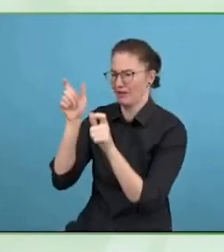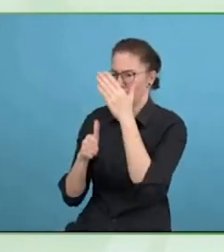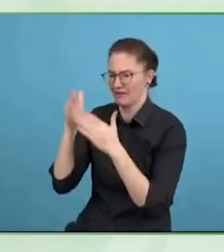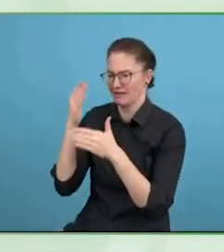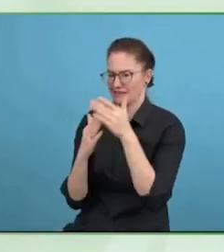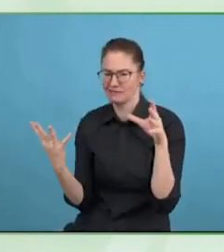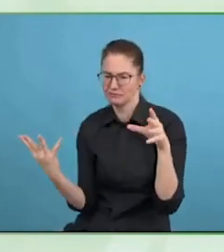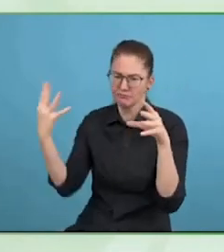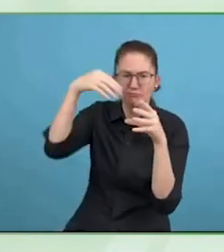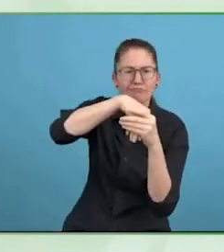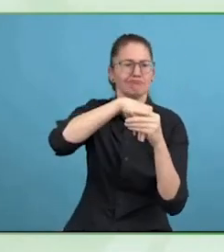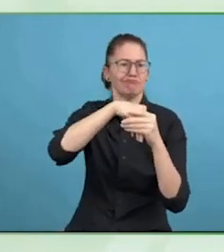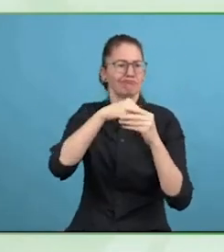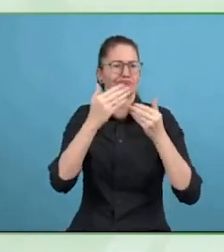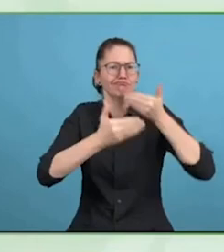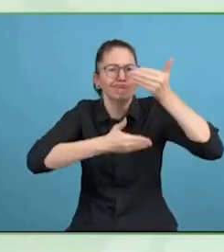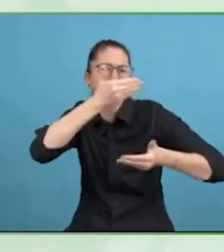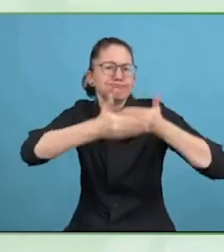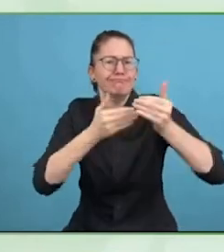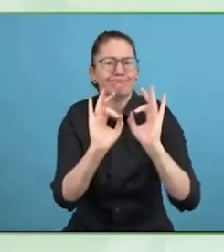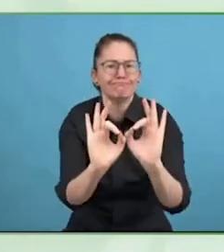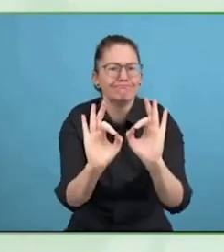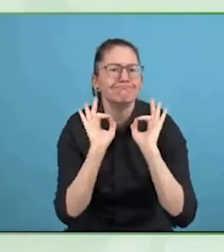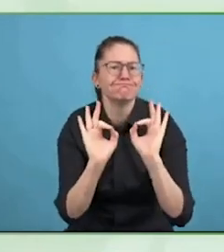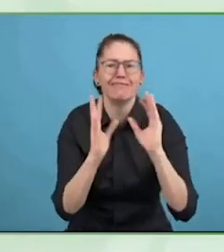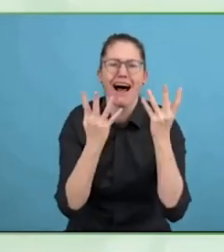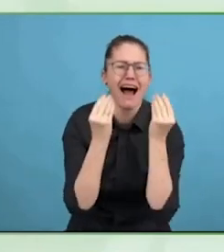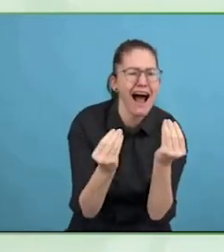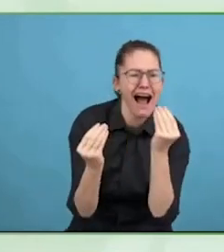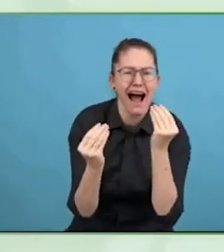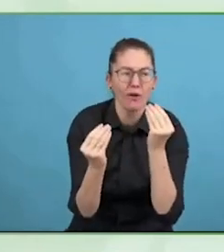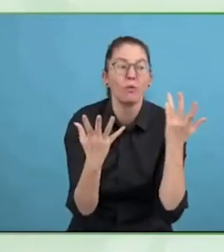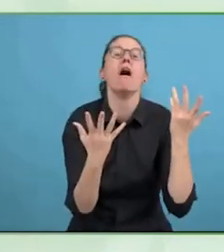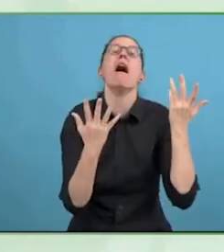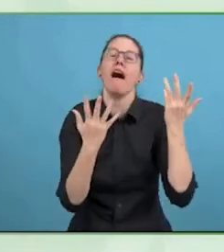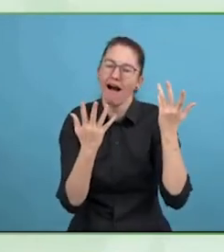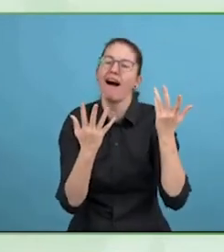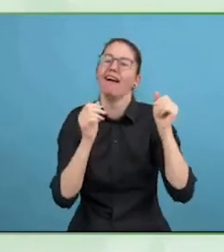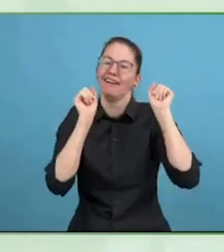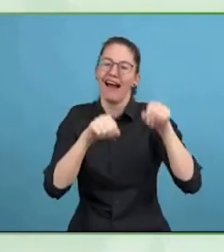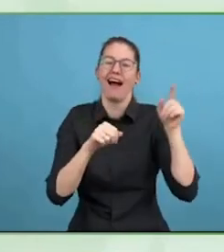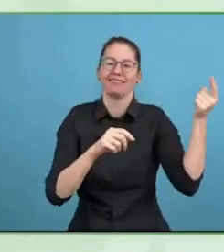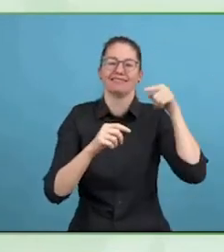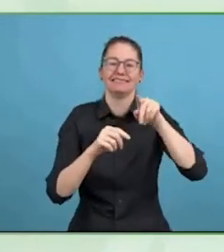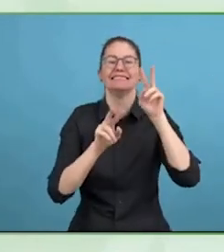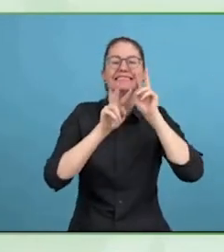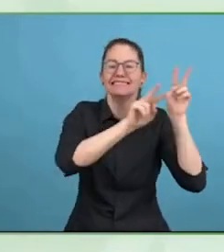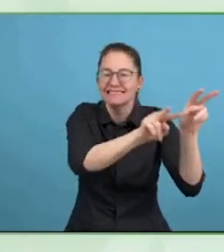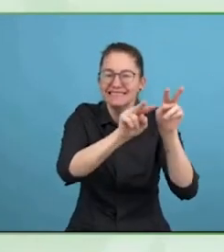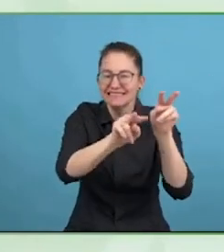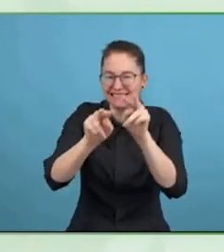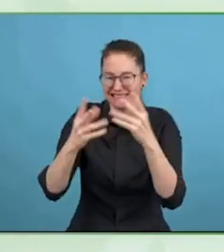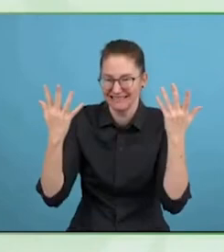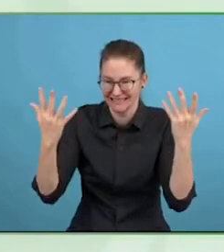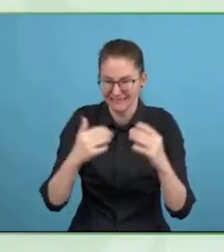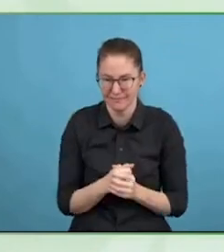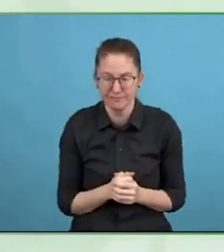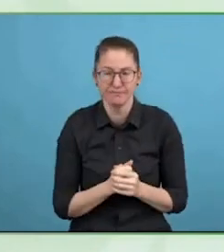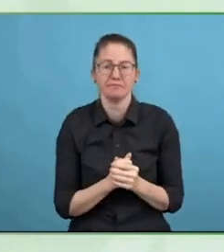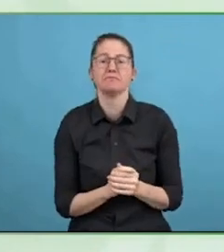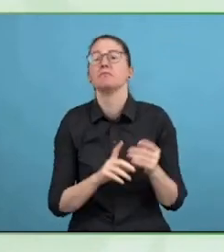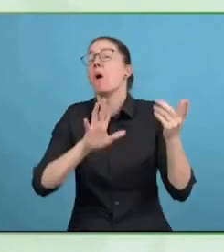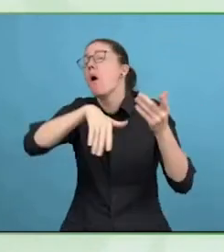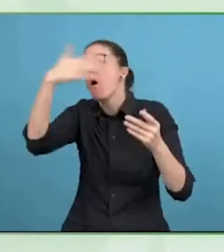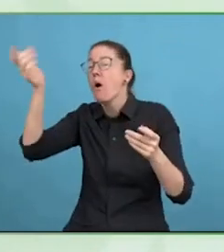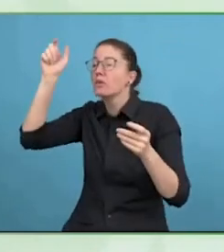download or you can even carry it on your phone because it's also working offline. Okay. Once you charge